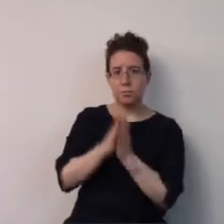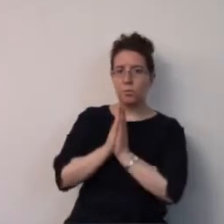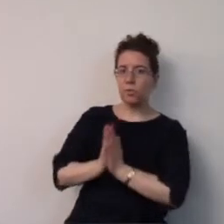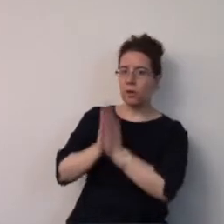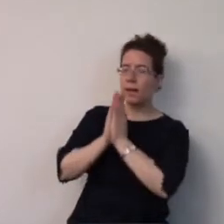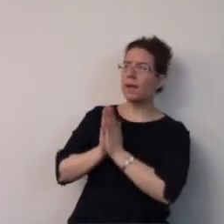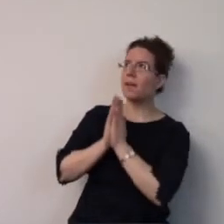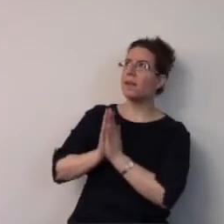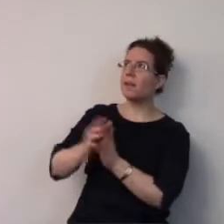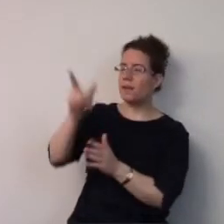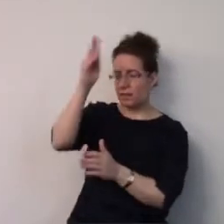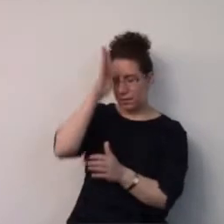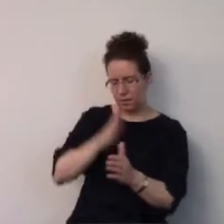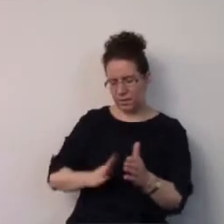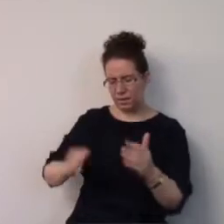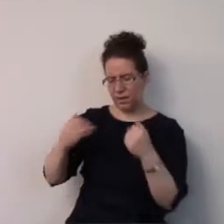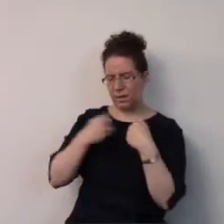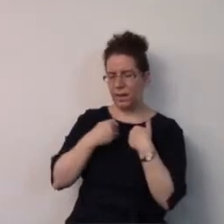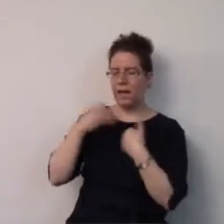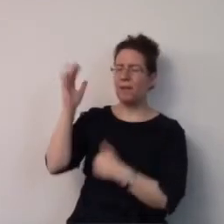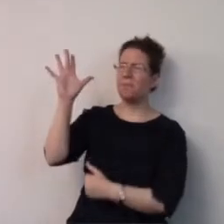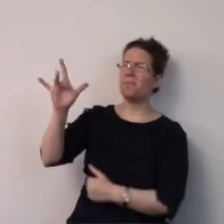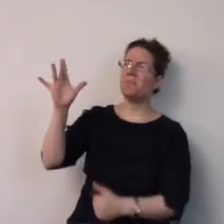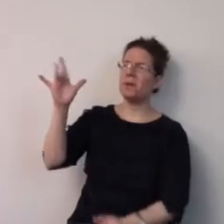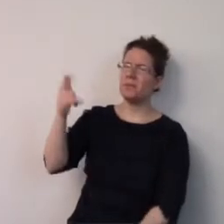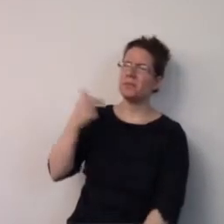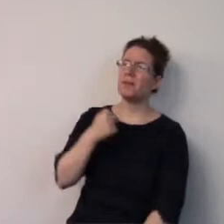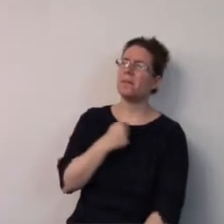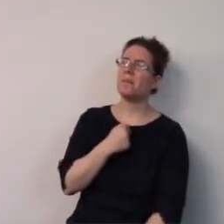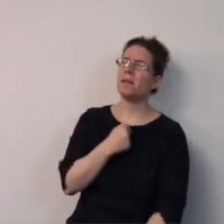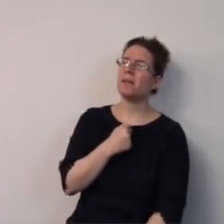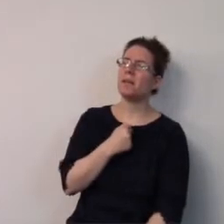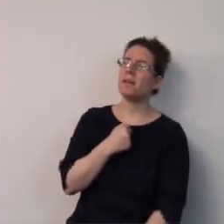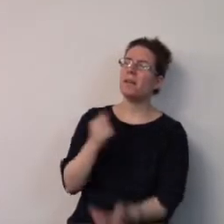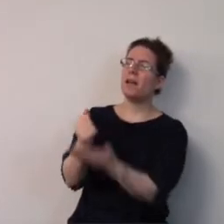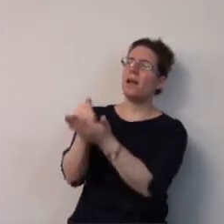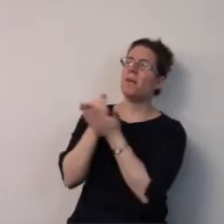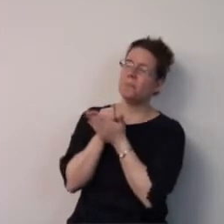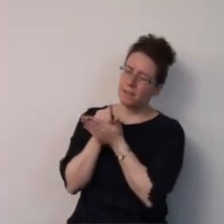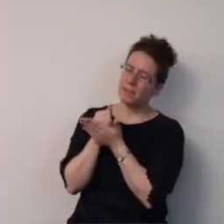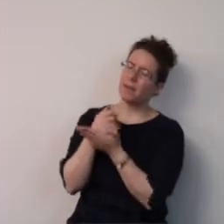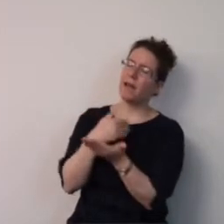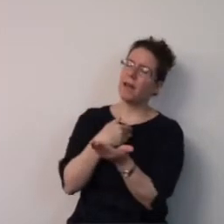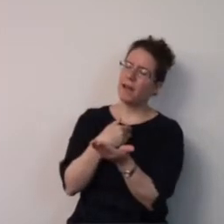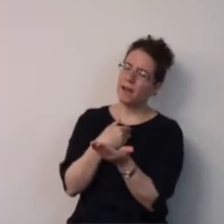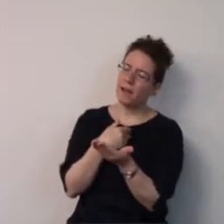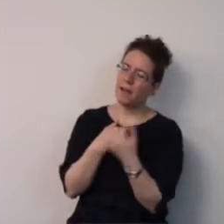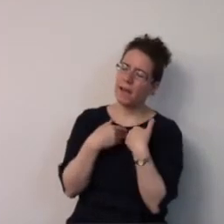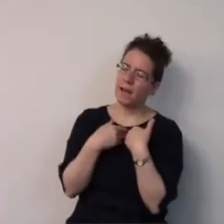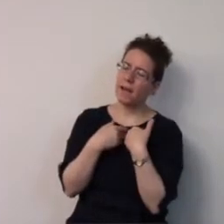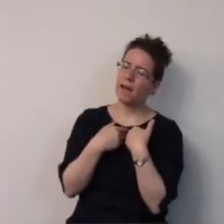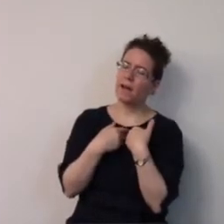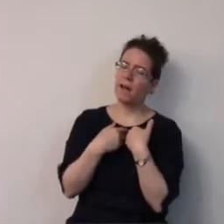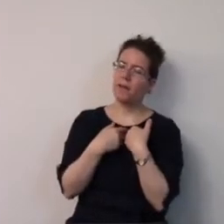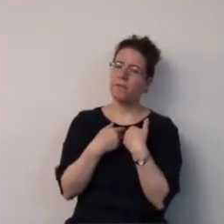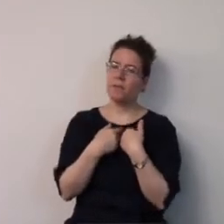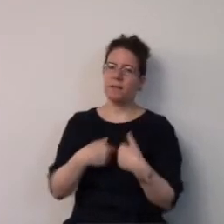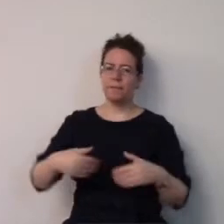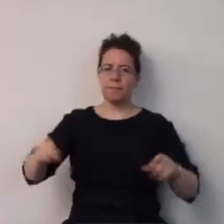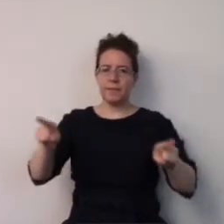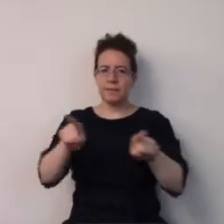things. But you need to have that kind of an attitude. Yes, sir. You get what I'm saying? That's good. Yes. Hallelujah. Amen. All right.